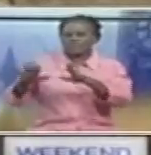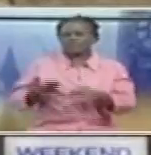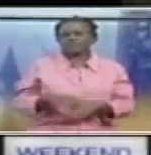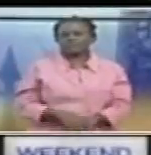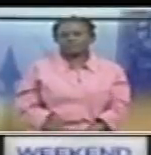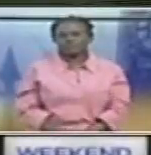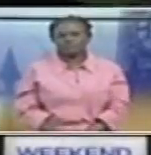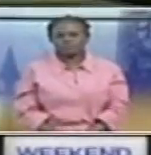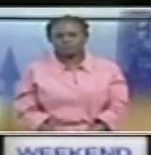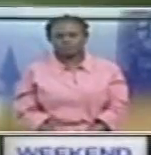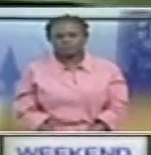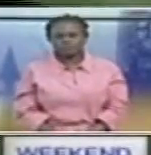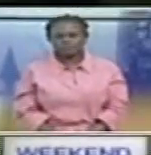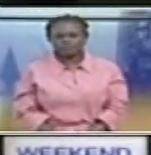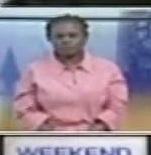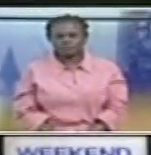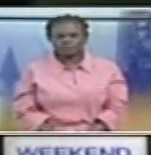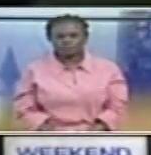huko.